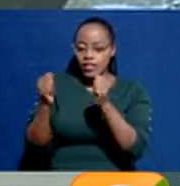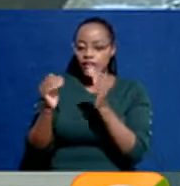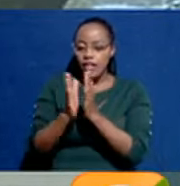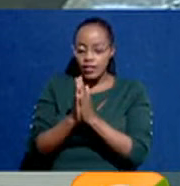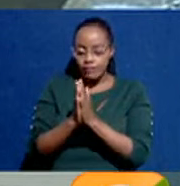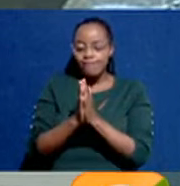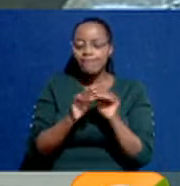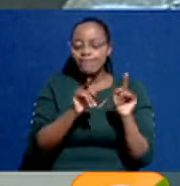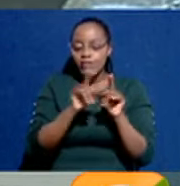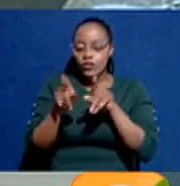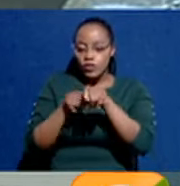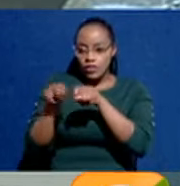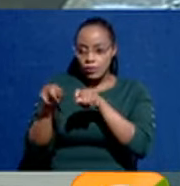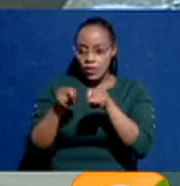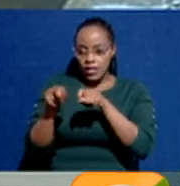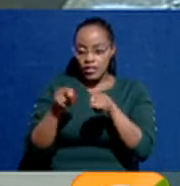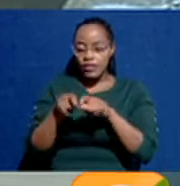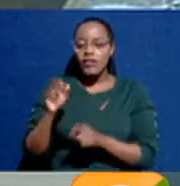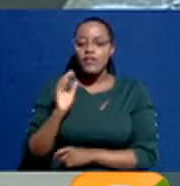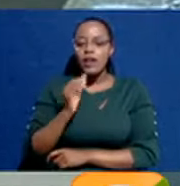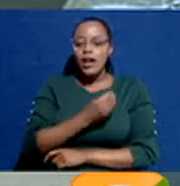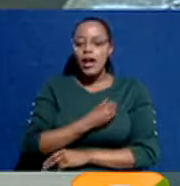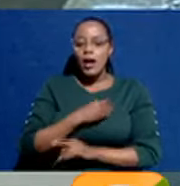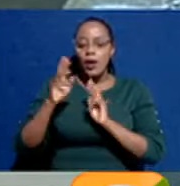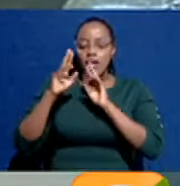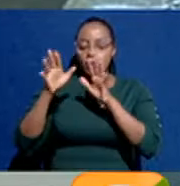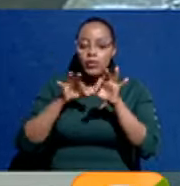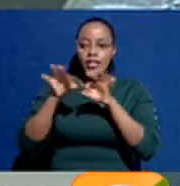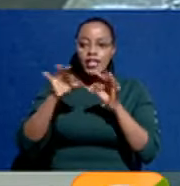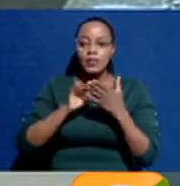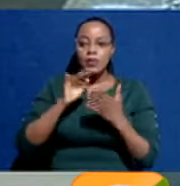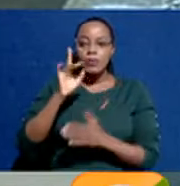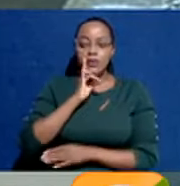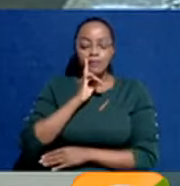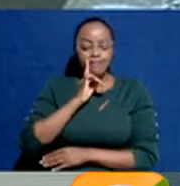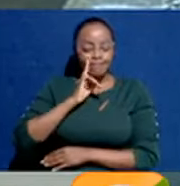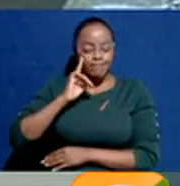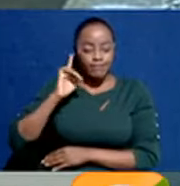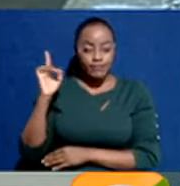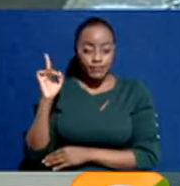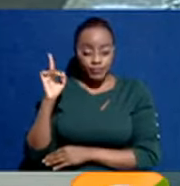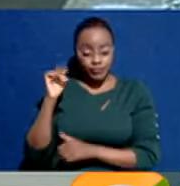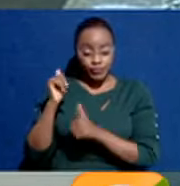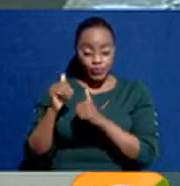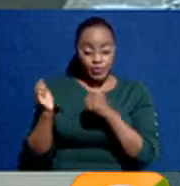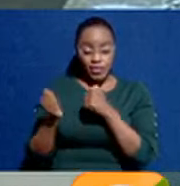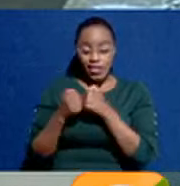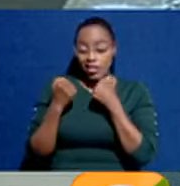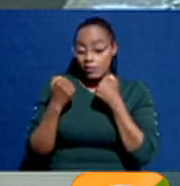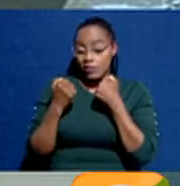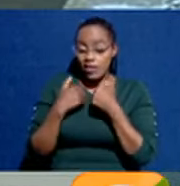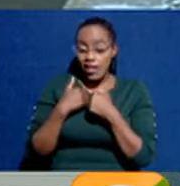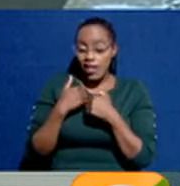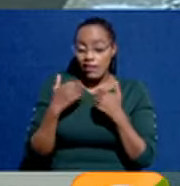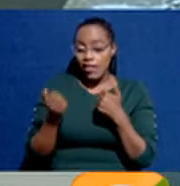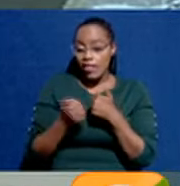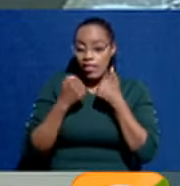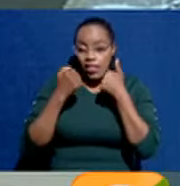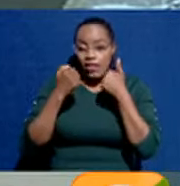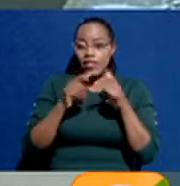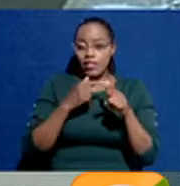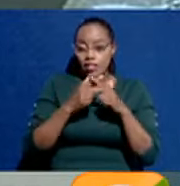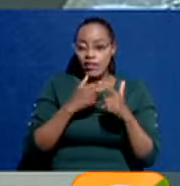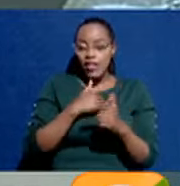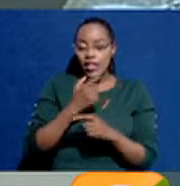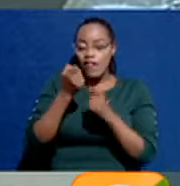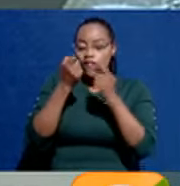recovery operation. Seth Olale with the latest update on the wedding ceremony that turned tragic in a split